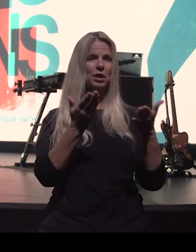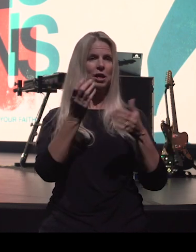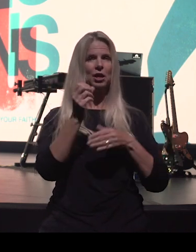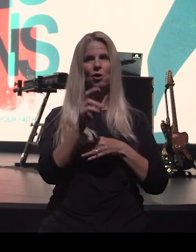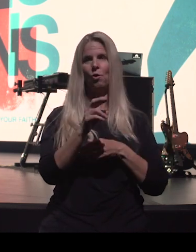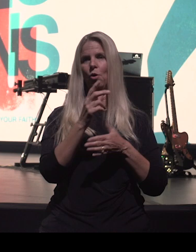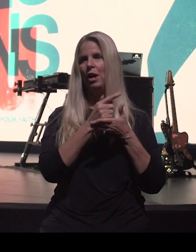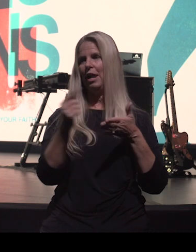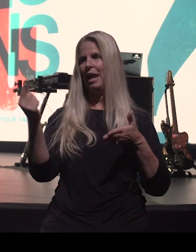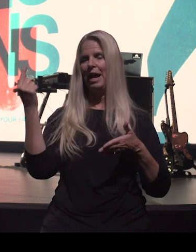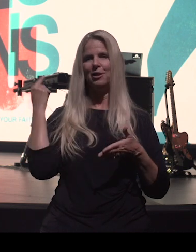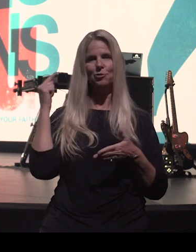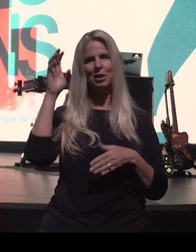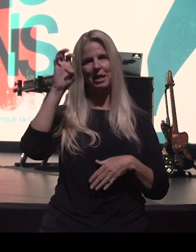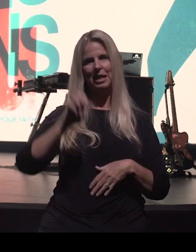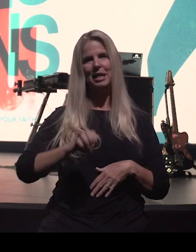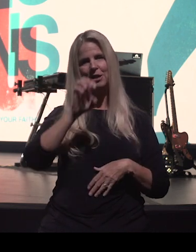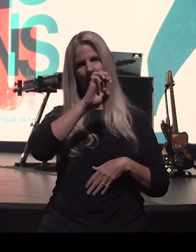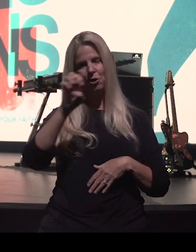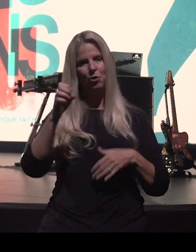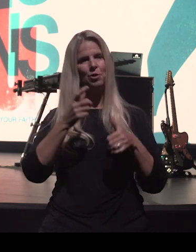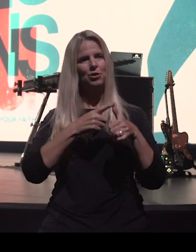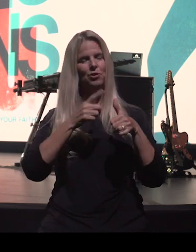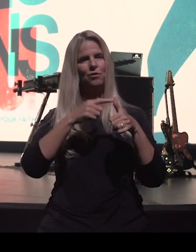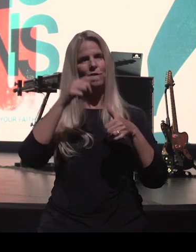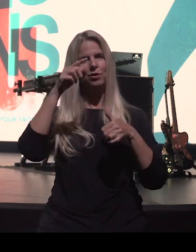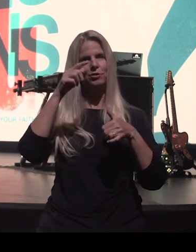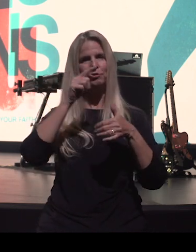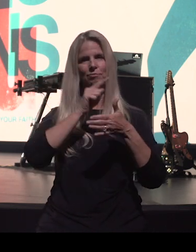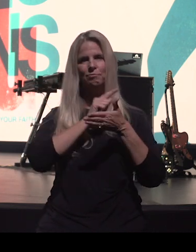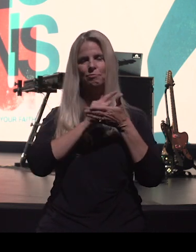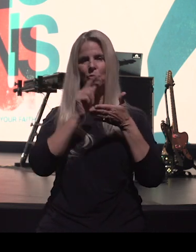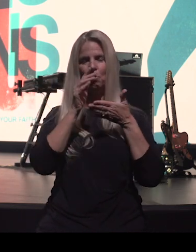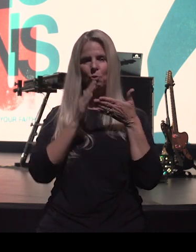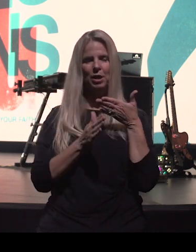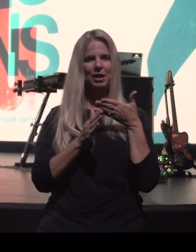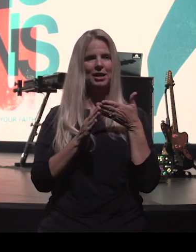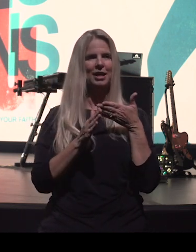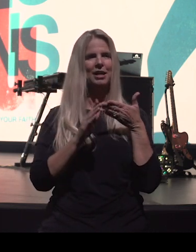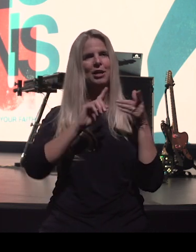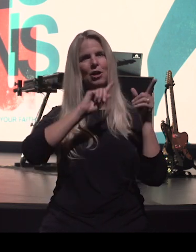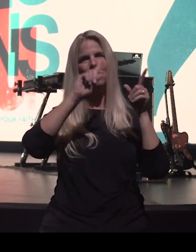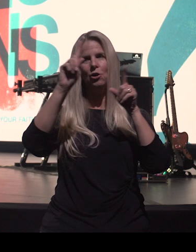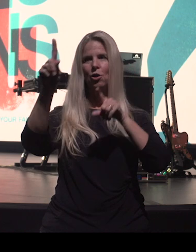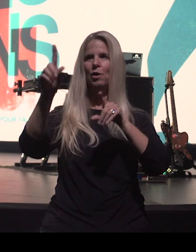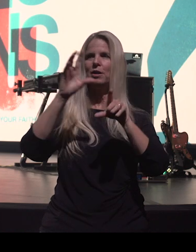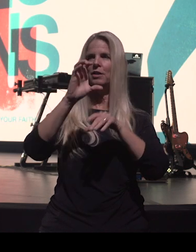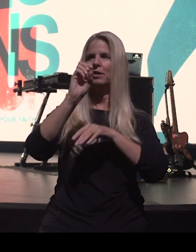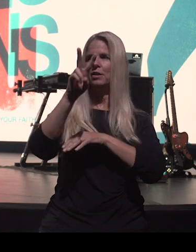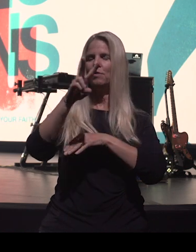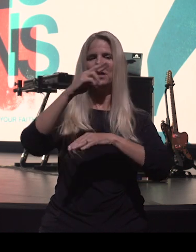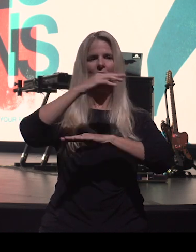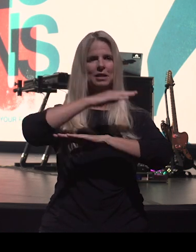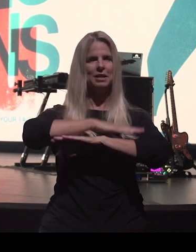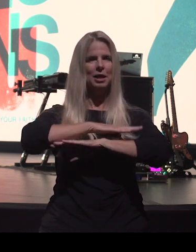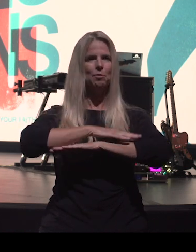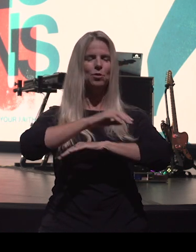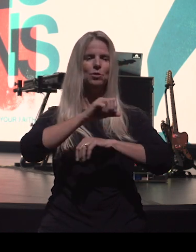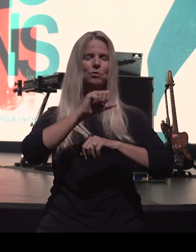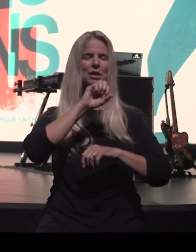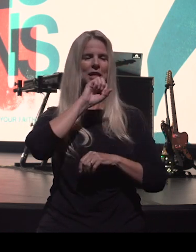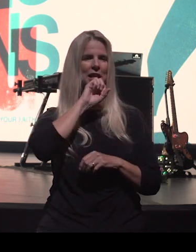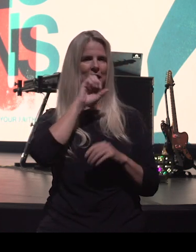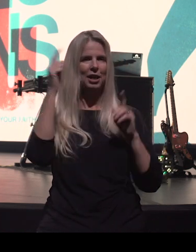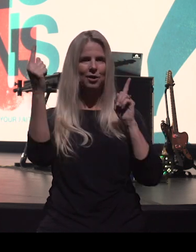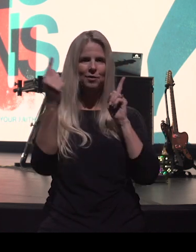weekend, if you haven't had a chance yet, swing by our new to CCV tables. We'd love to meet you and get to know a little bit about your story right out